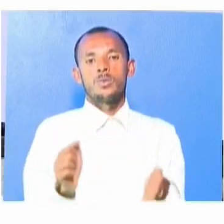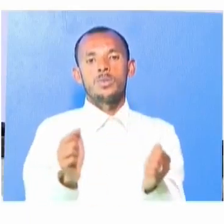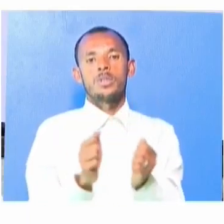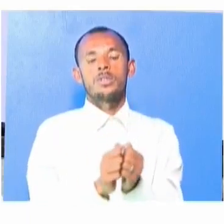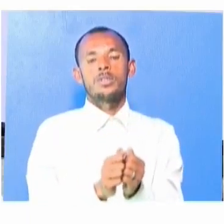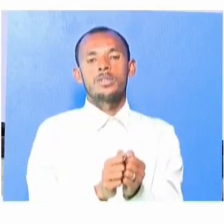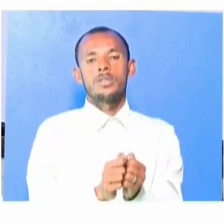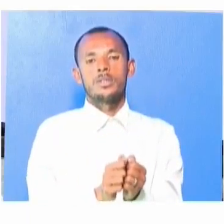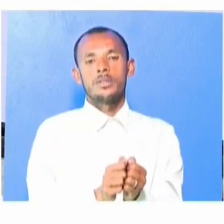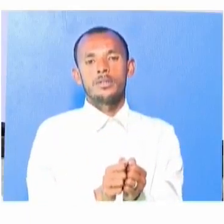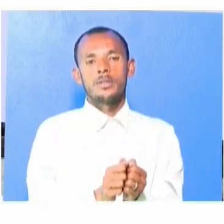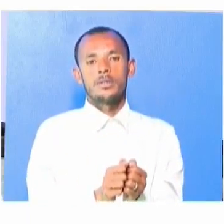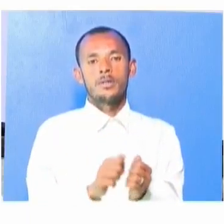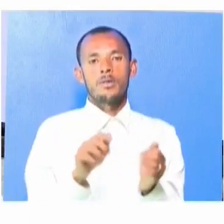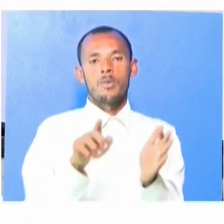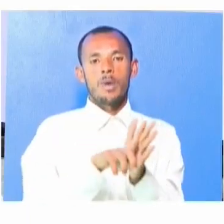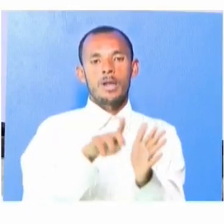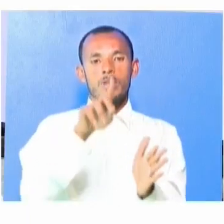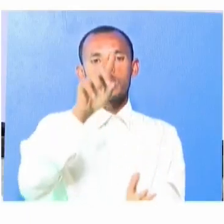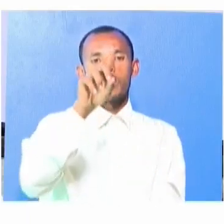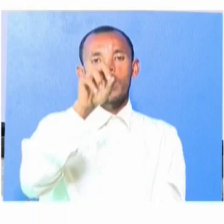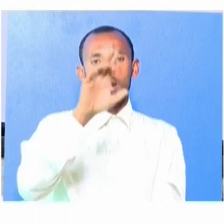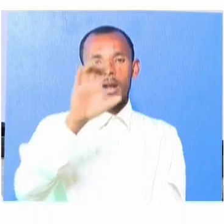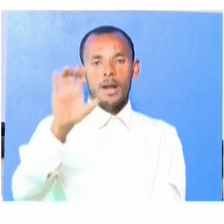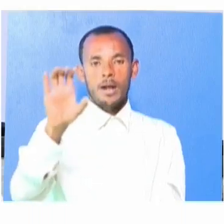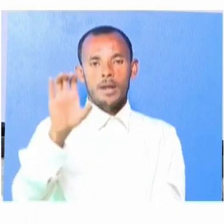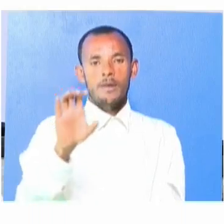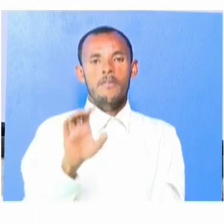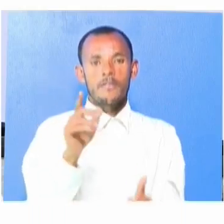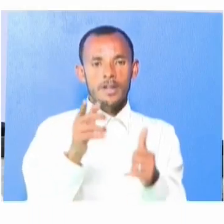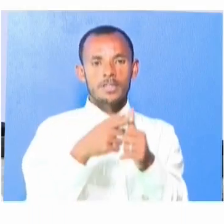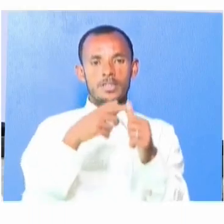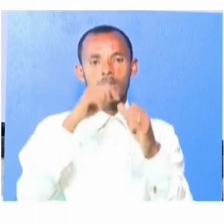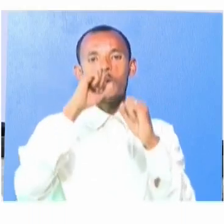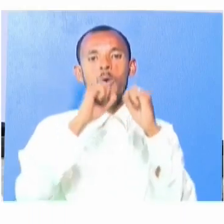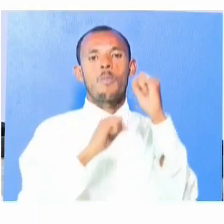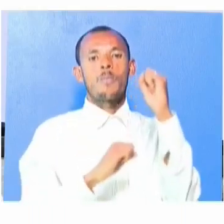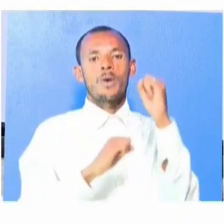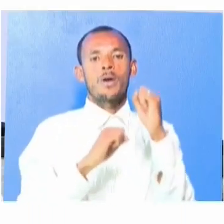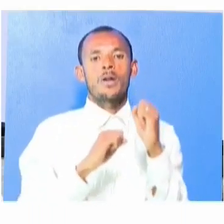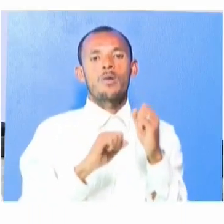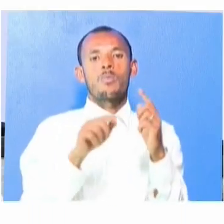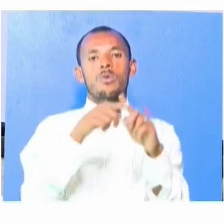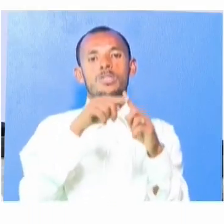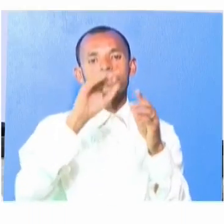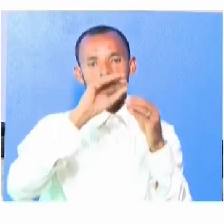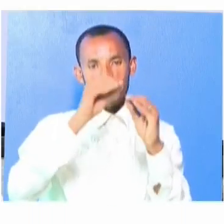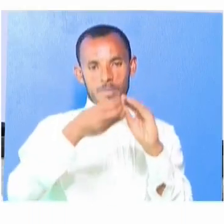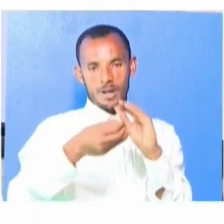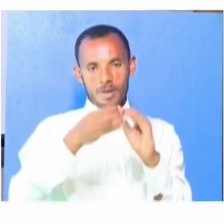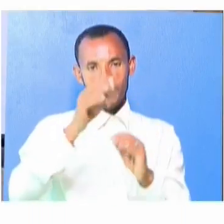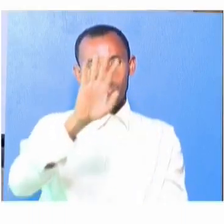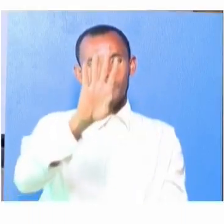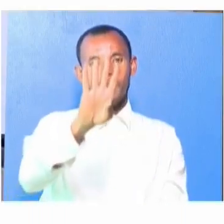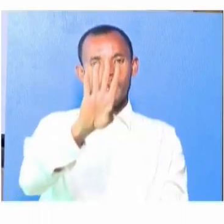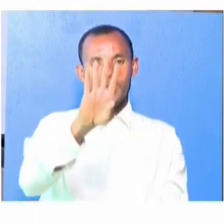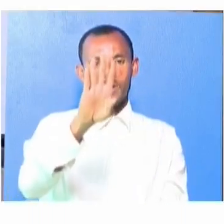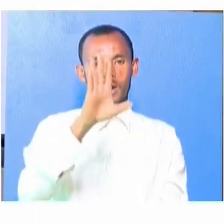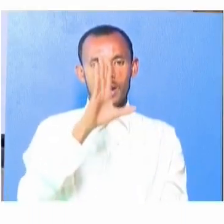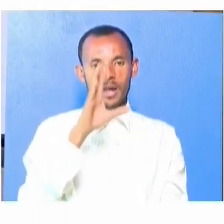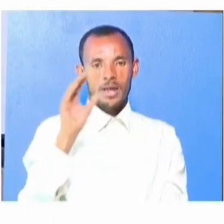with minus 100, first compare the positive of these numbers.